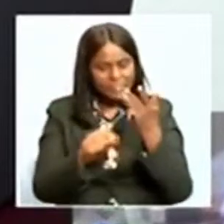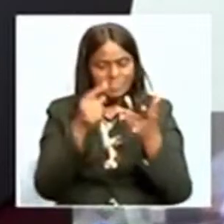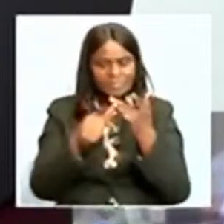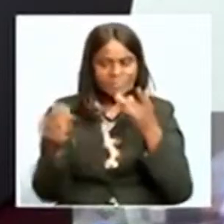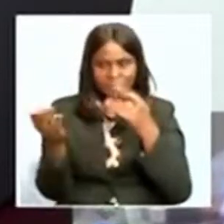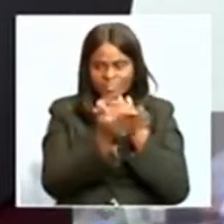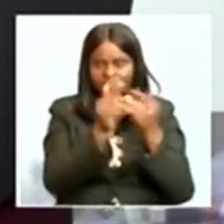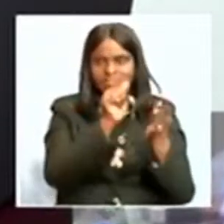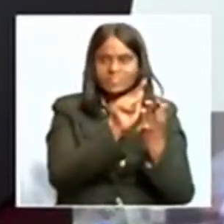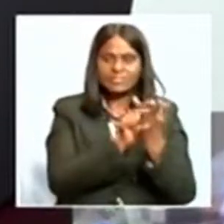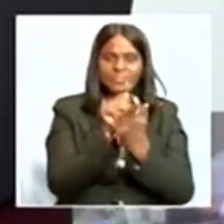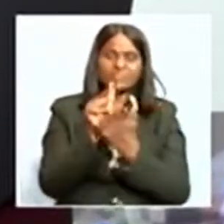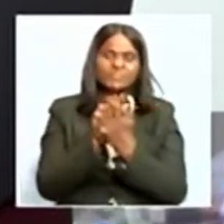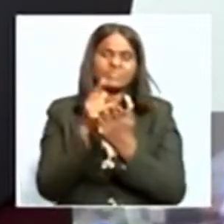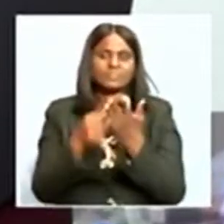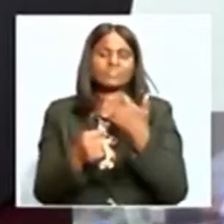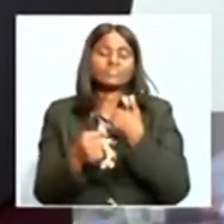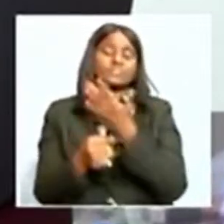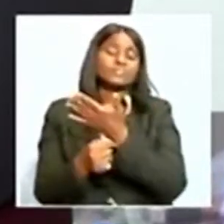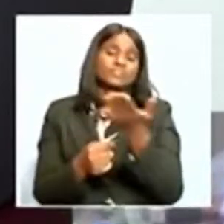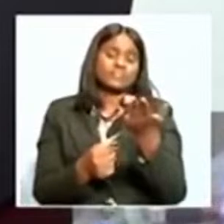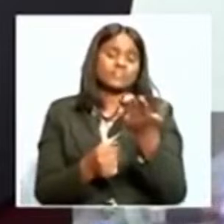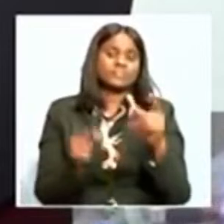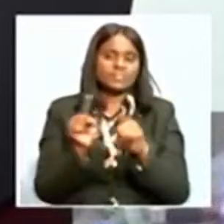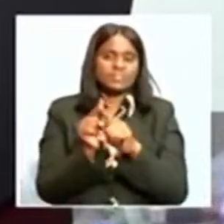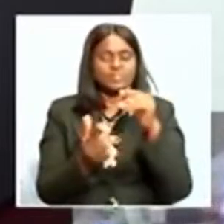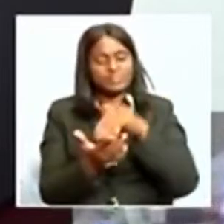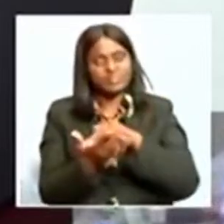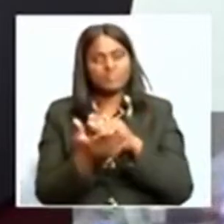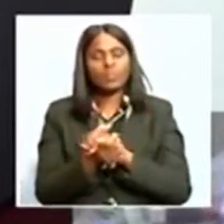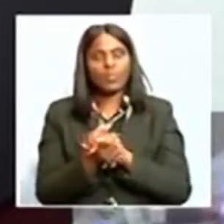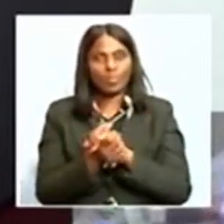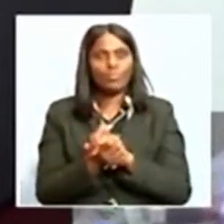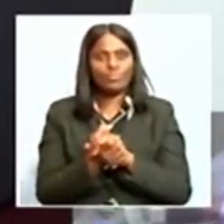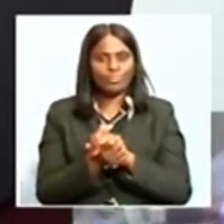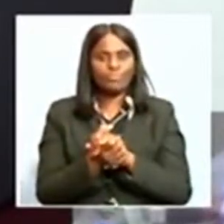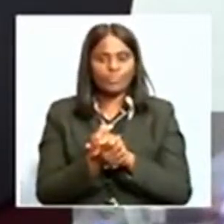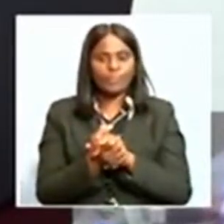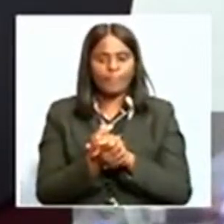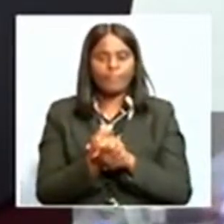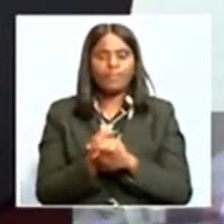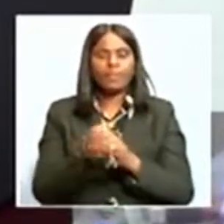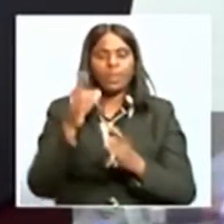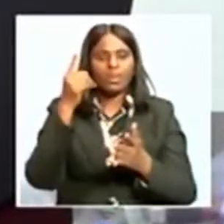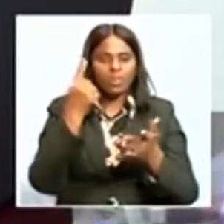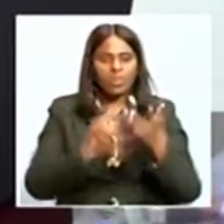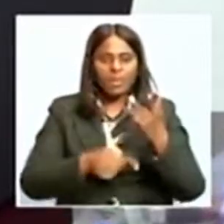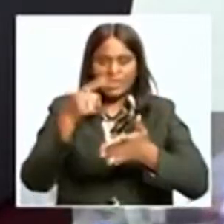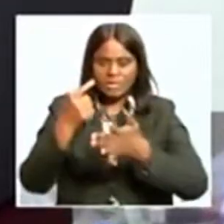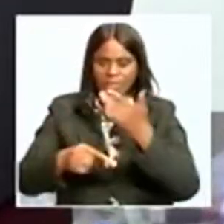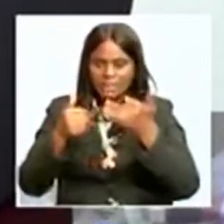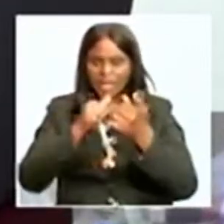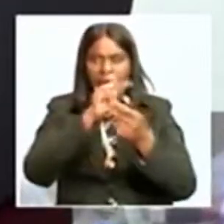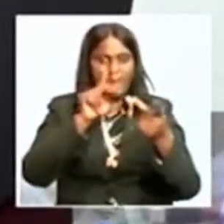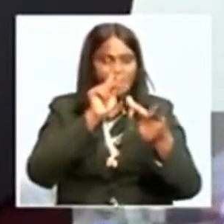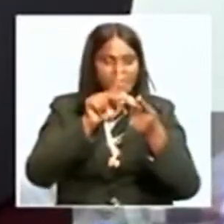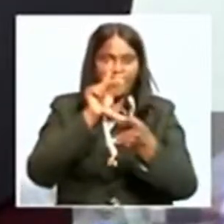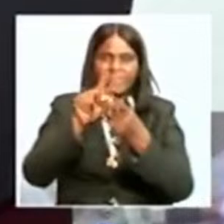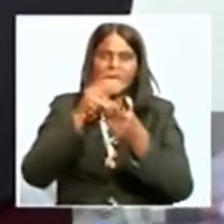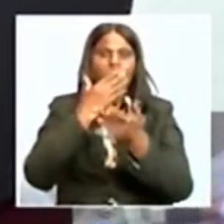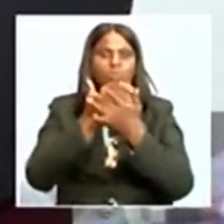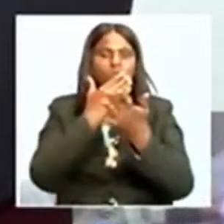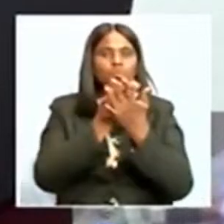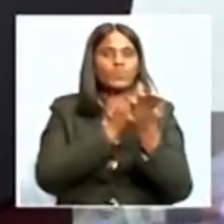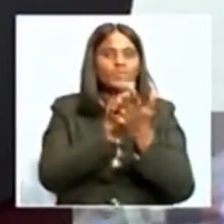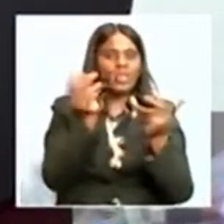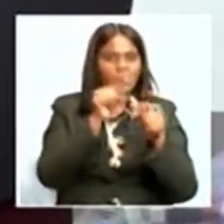these acts are. And then as to what exactly good faith is